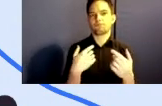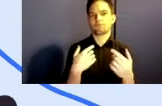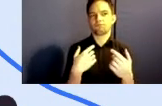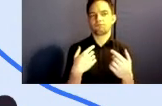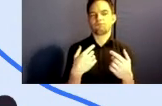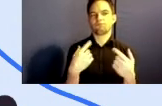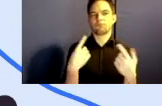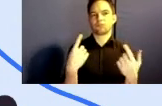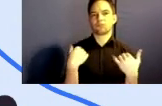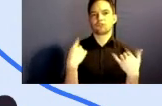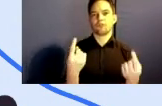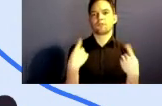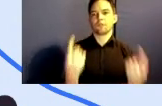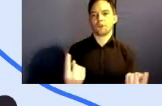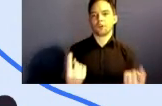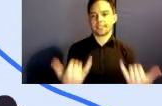today. Over, thank you.